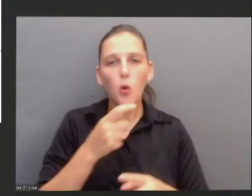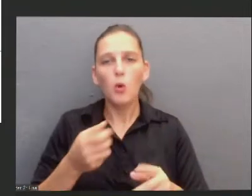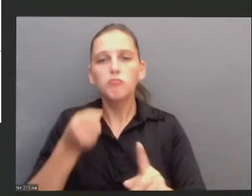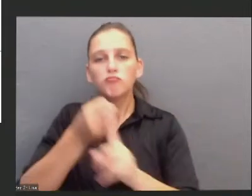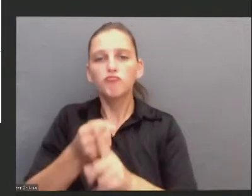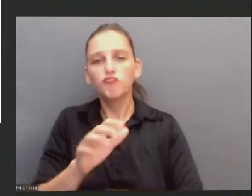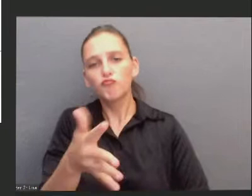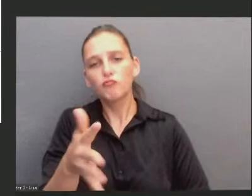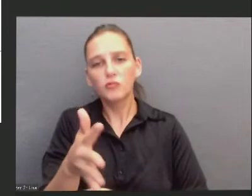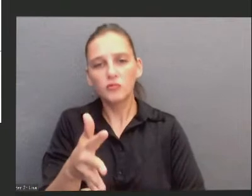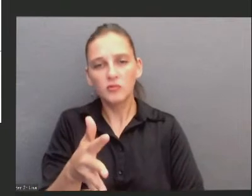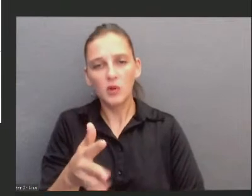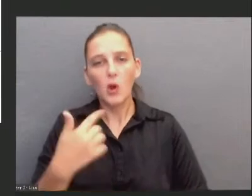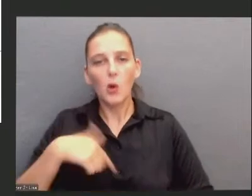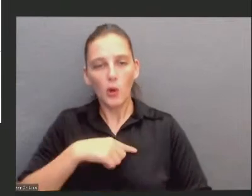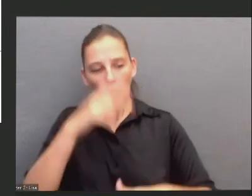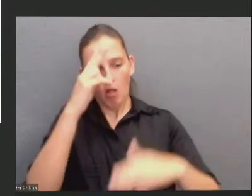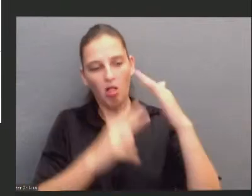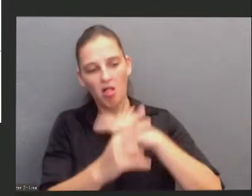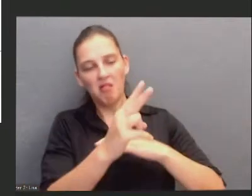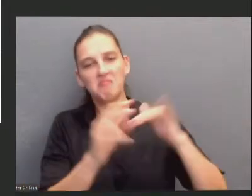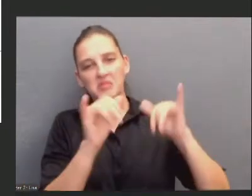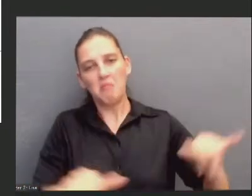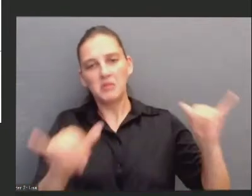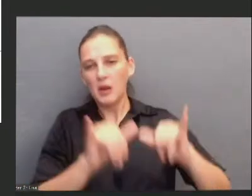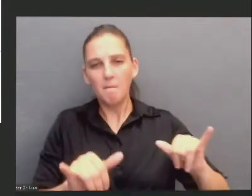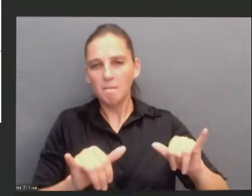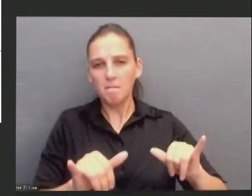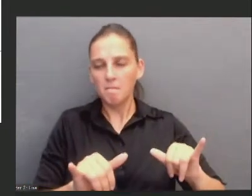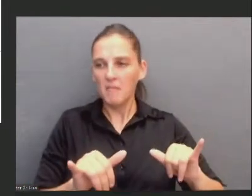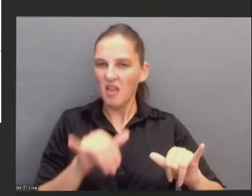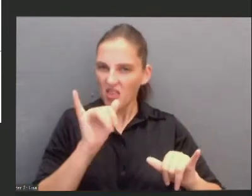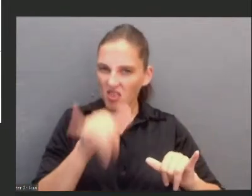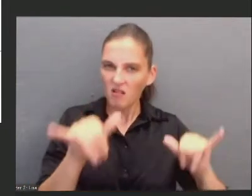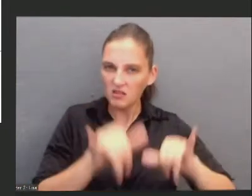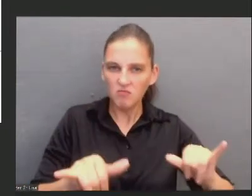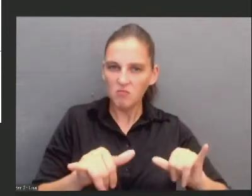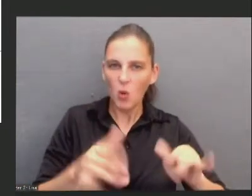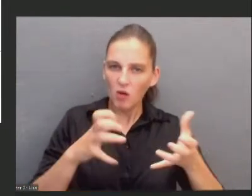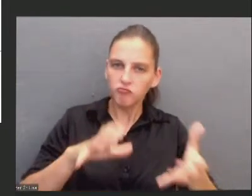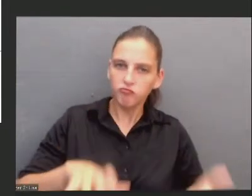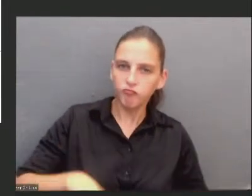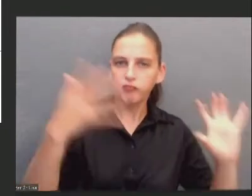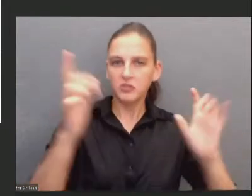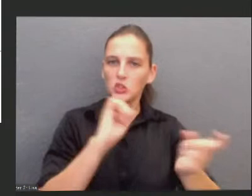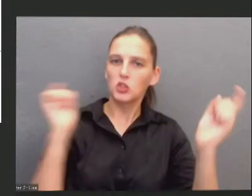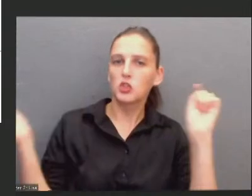think that's a great description of what we're hoping these priority actions will address.